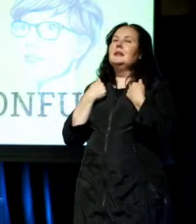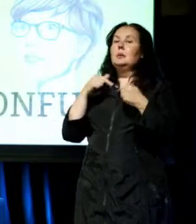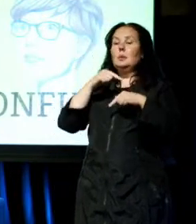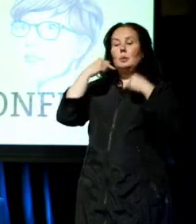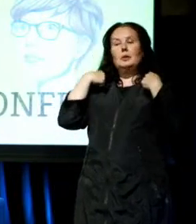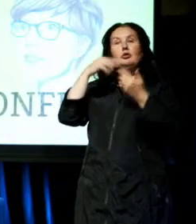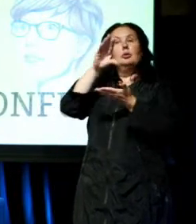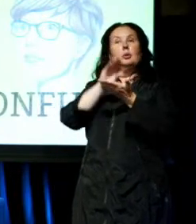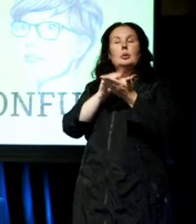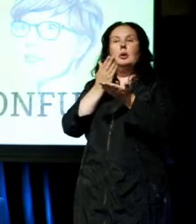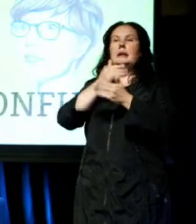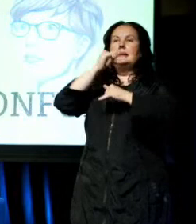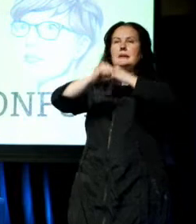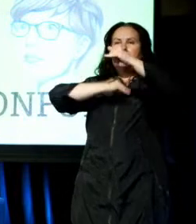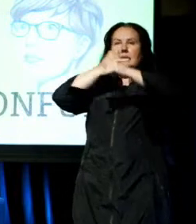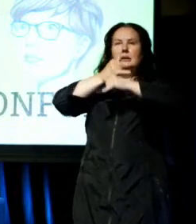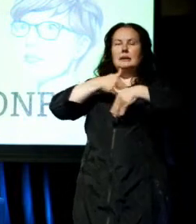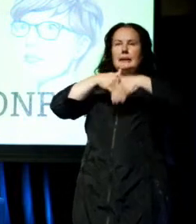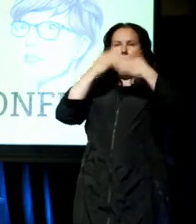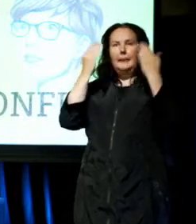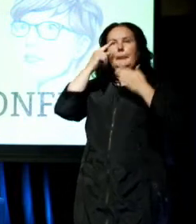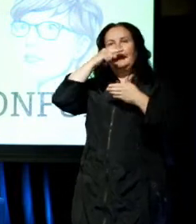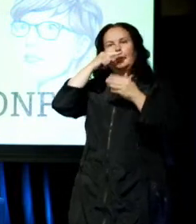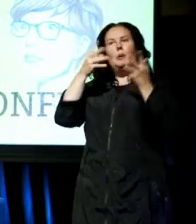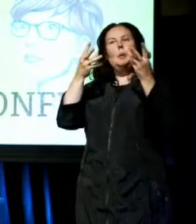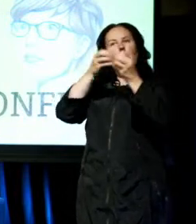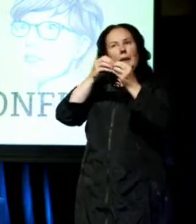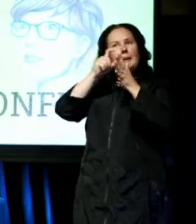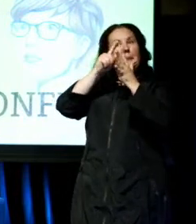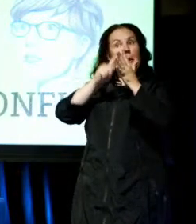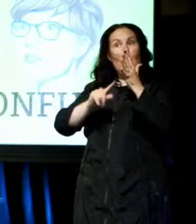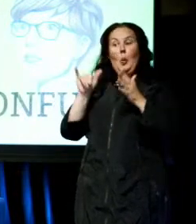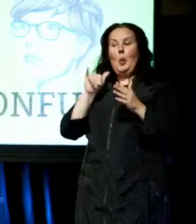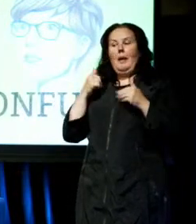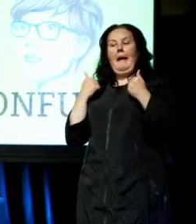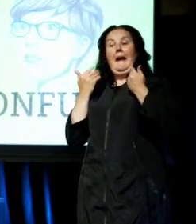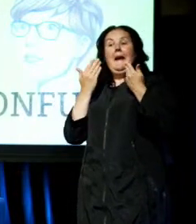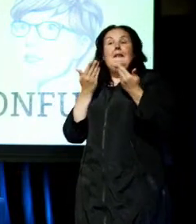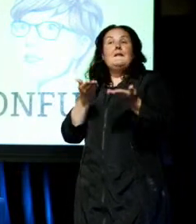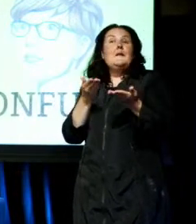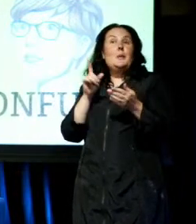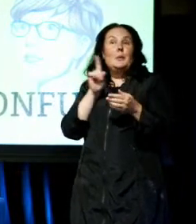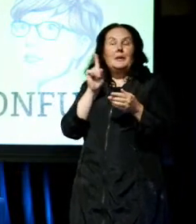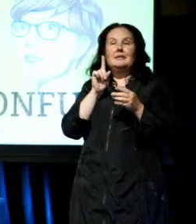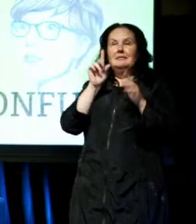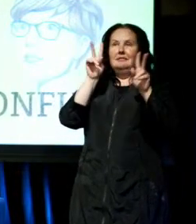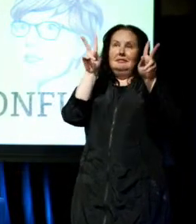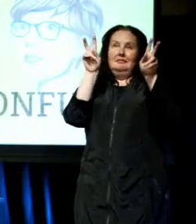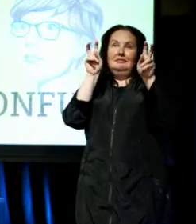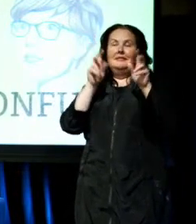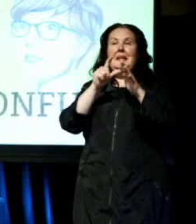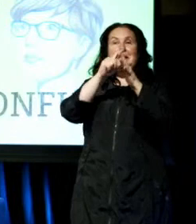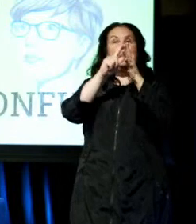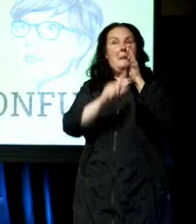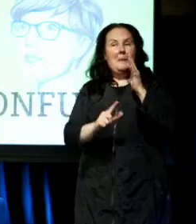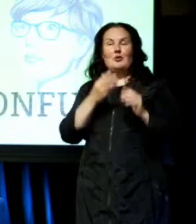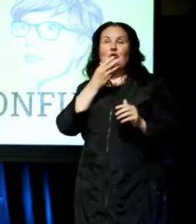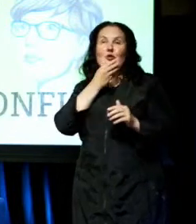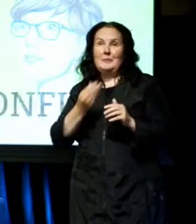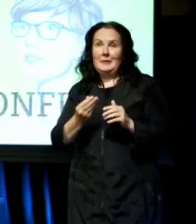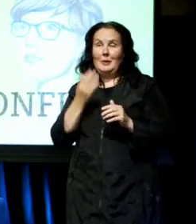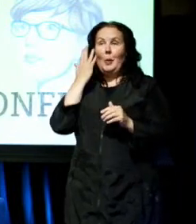International Day of People with Disability, or as I like to call it, Disabled Christmas. You need to give every disabled person a